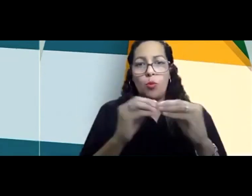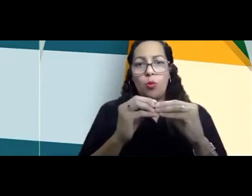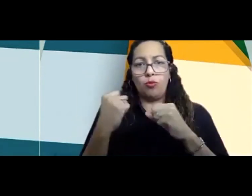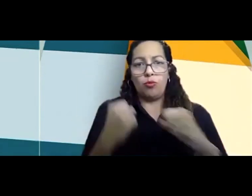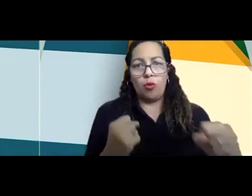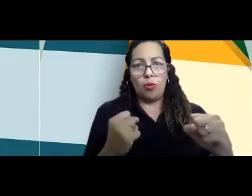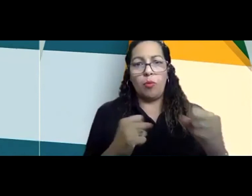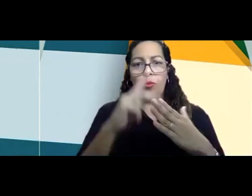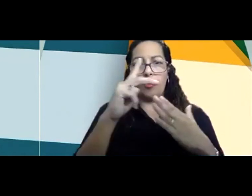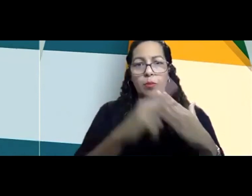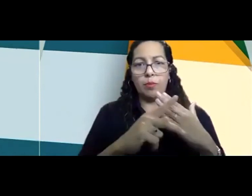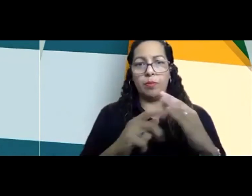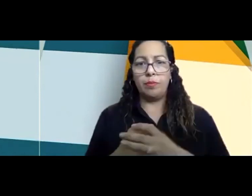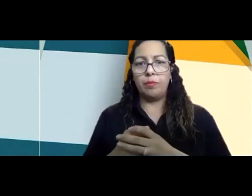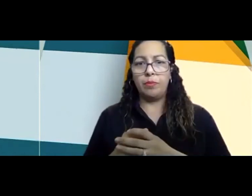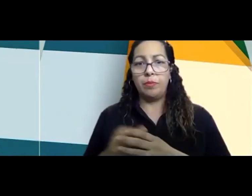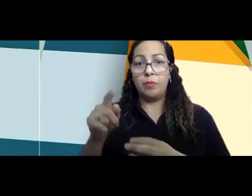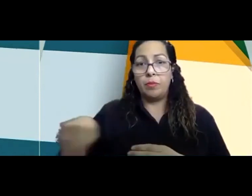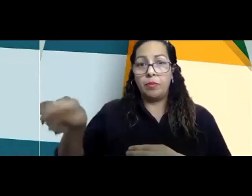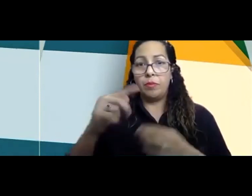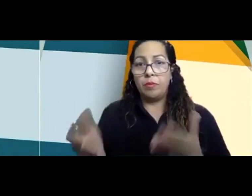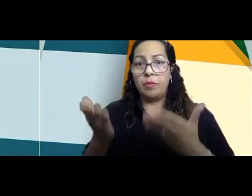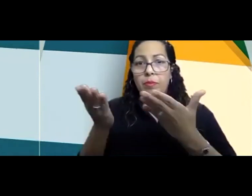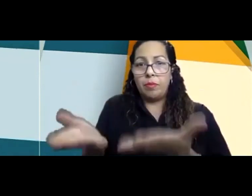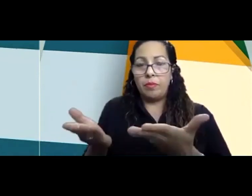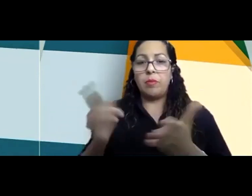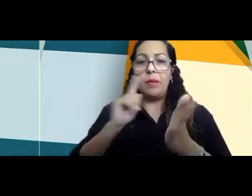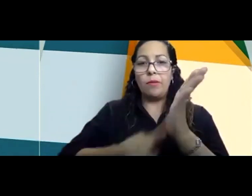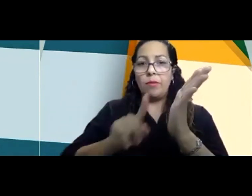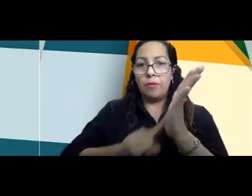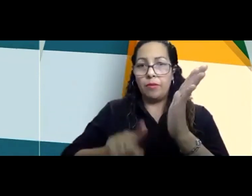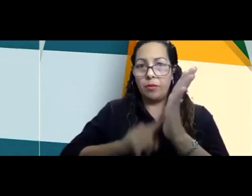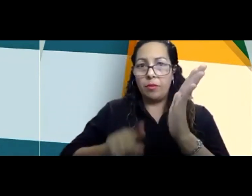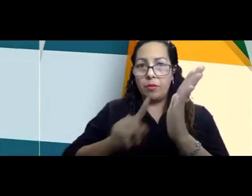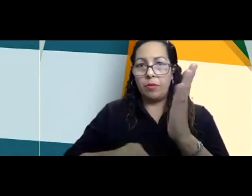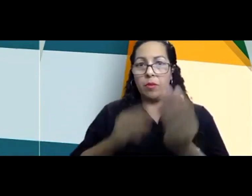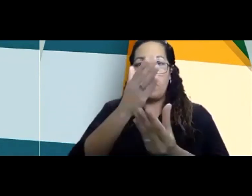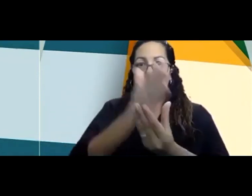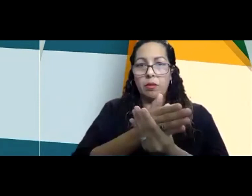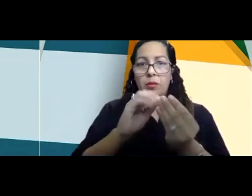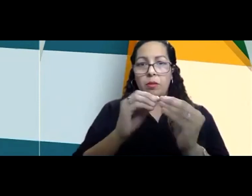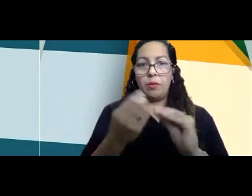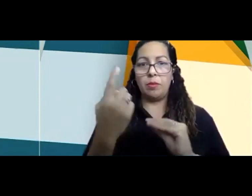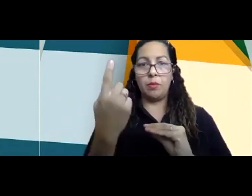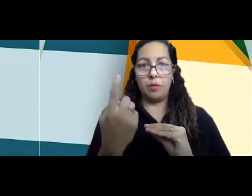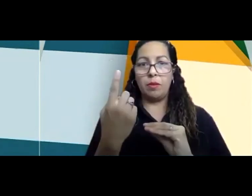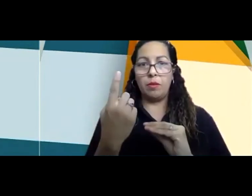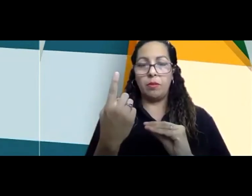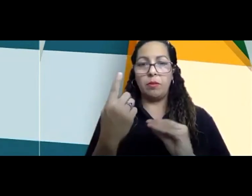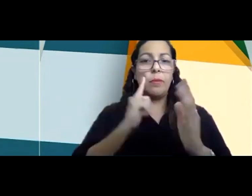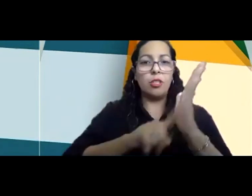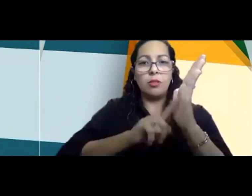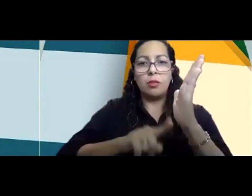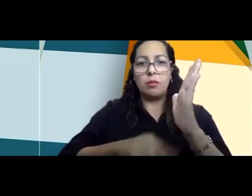All proposers are encouraged to review attachment number 1, the scope of services of